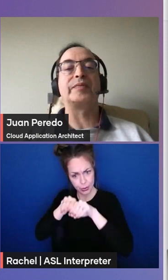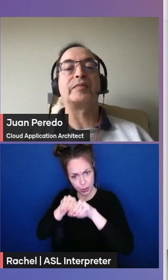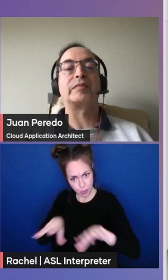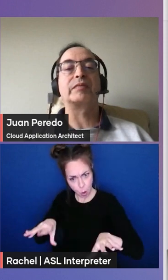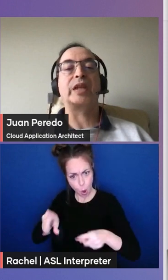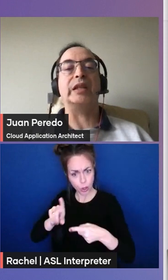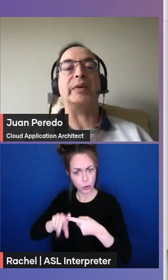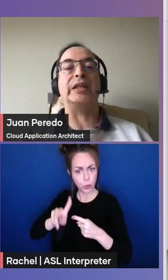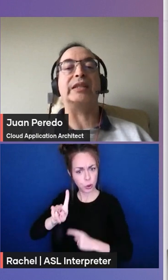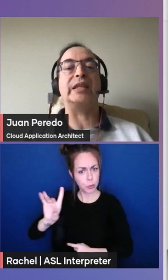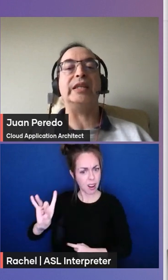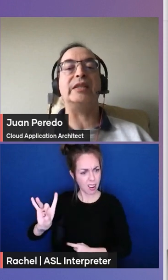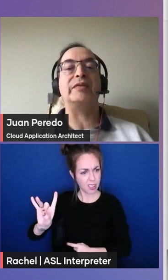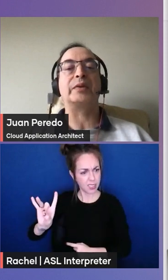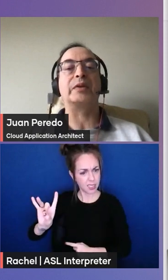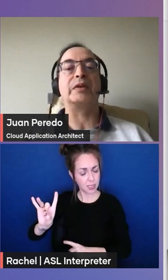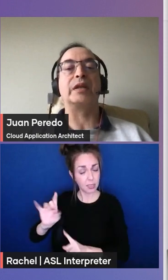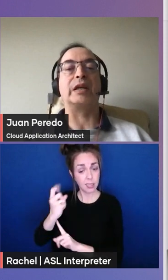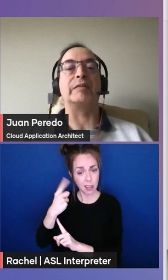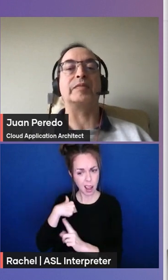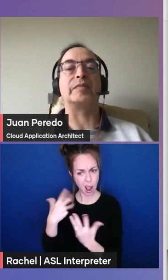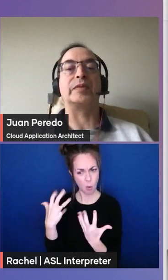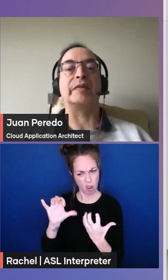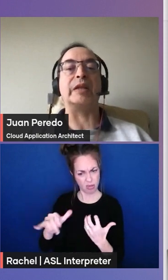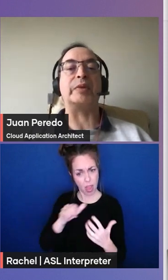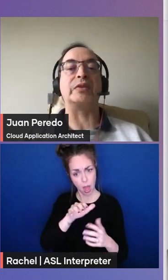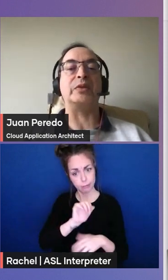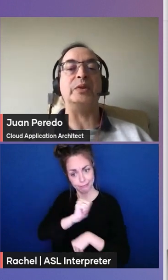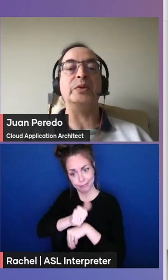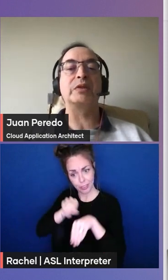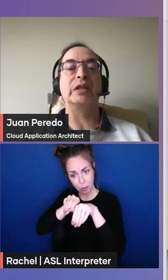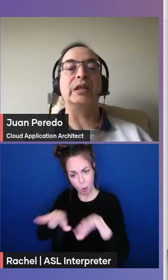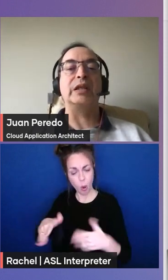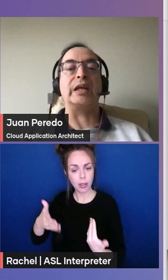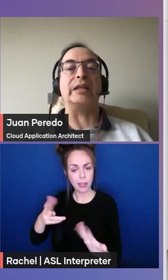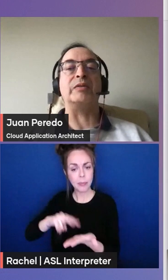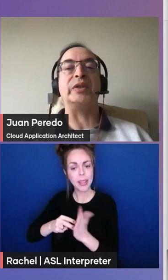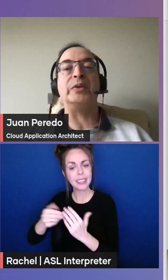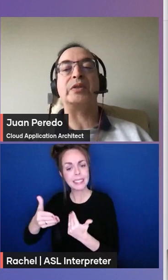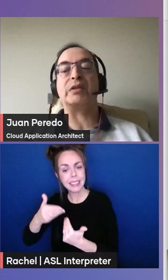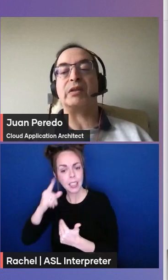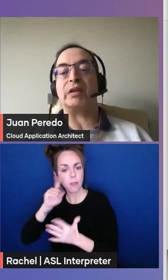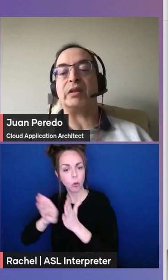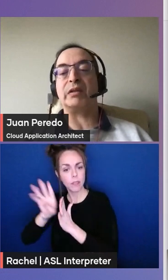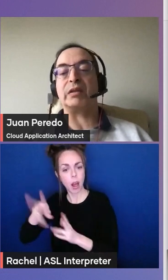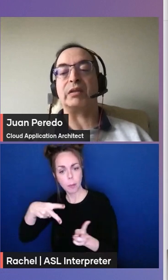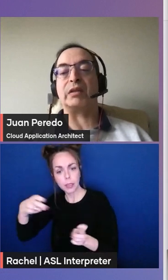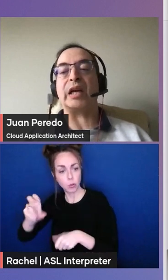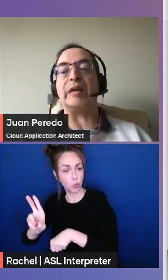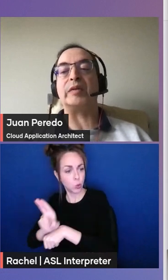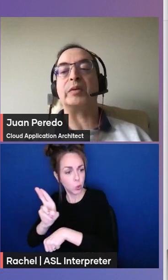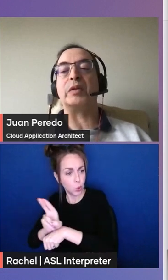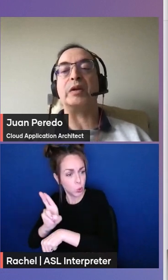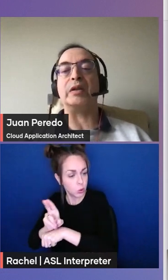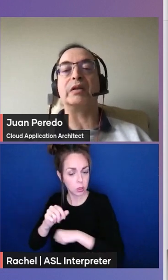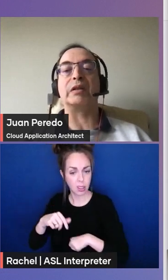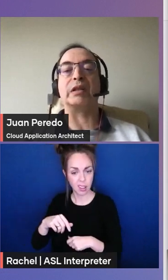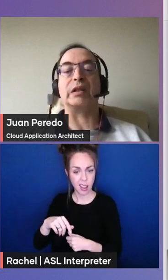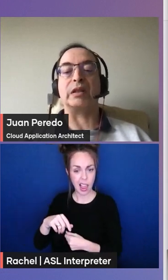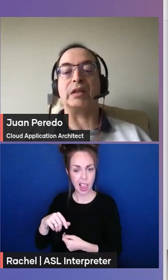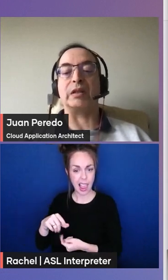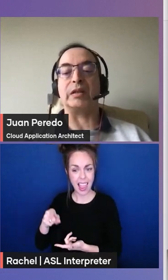Kubernetes in a way that's easy for developers to use and reduces their time to